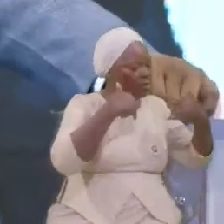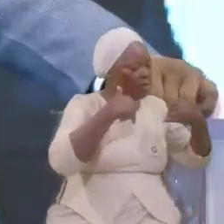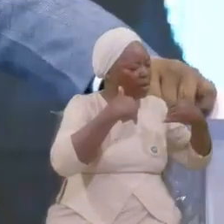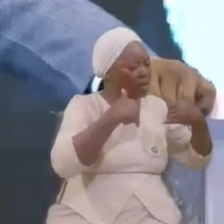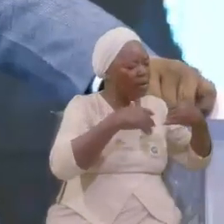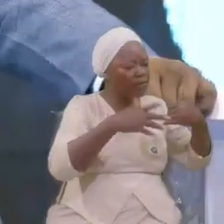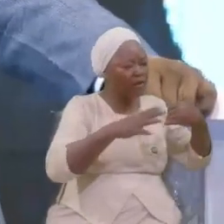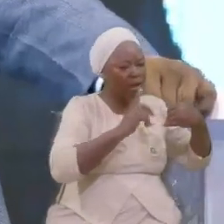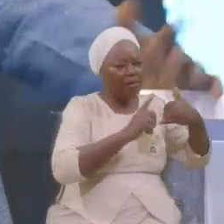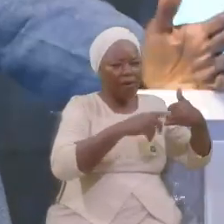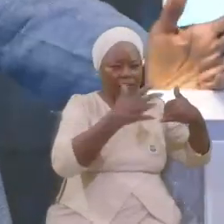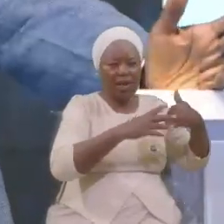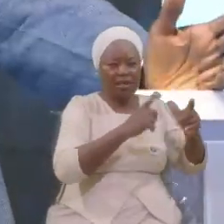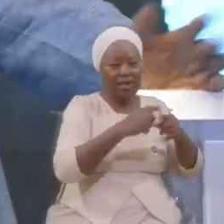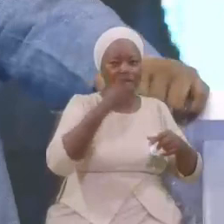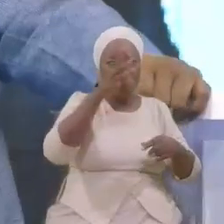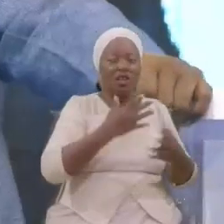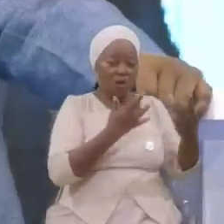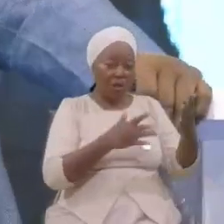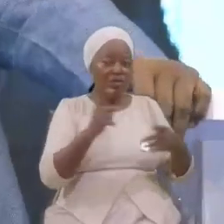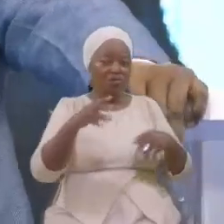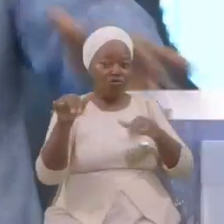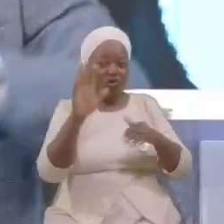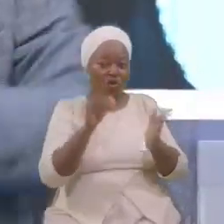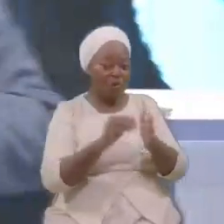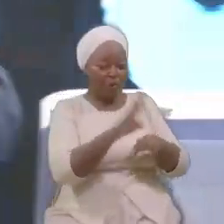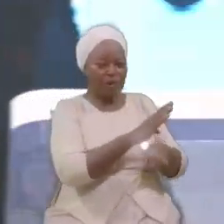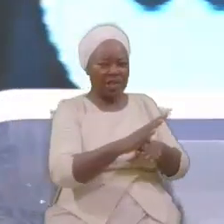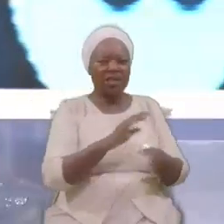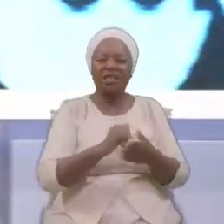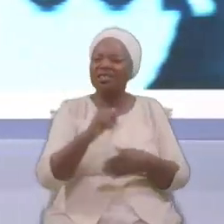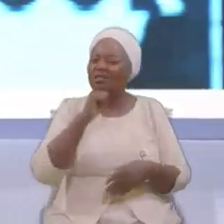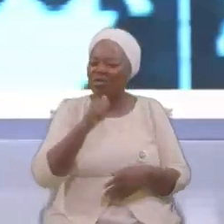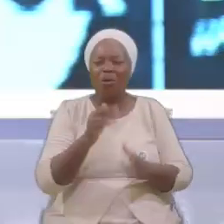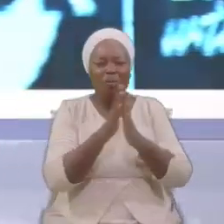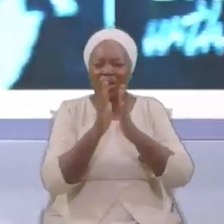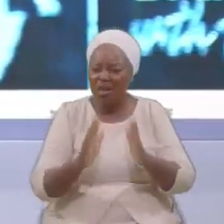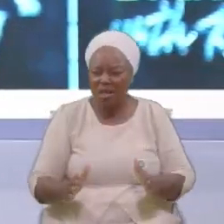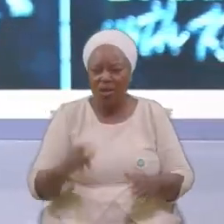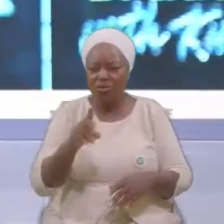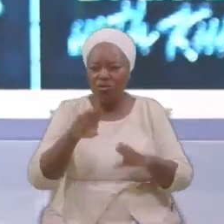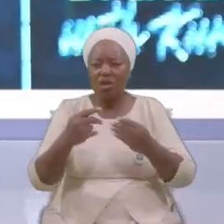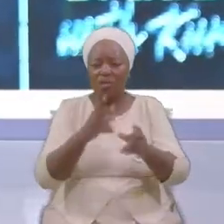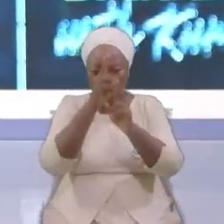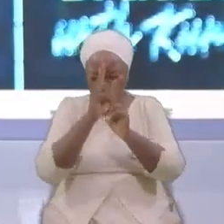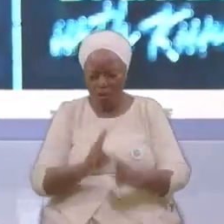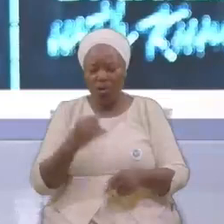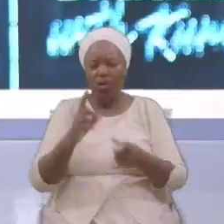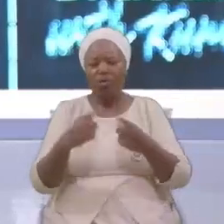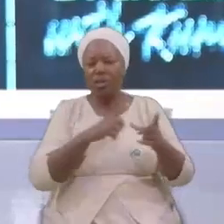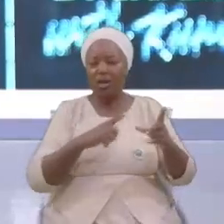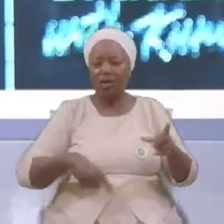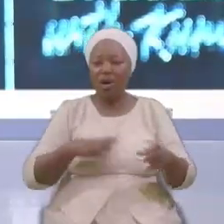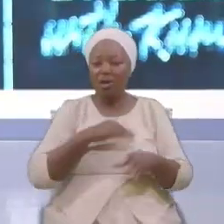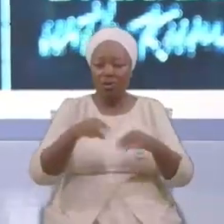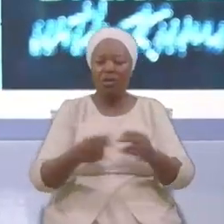and God is waiting. That's no quiet time. That's no devotion. You give honor to the Lord and you give